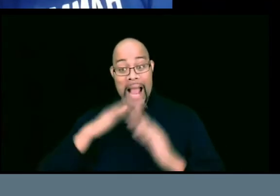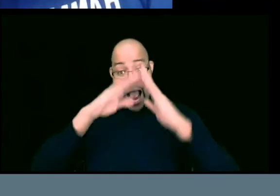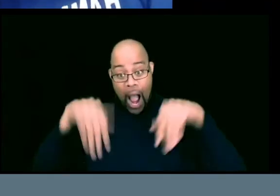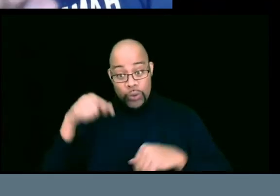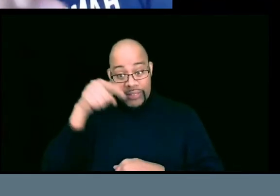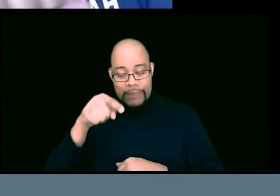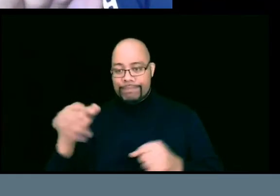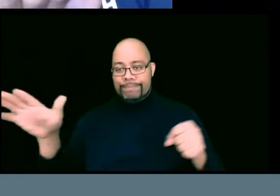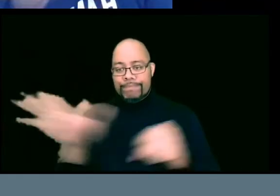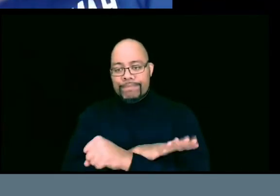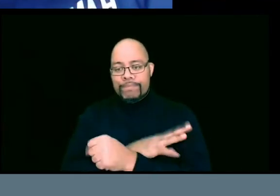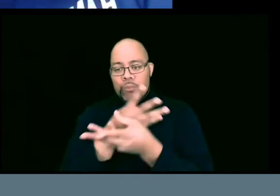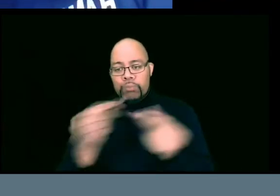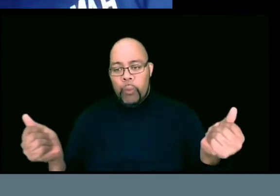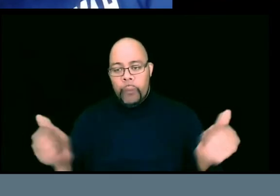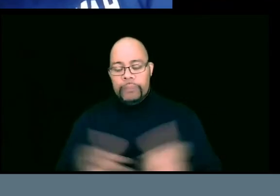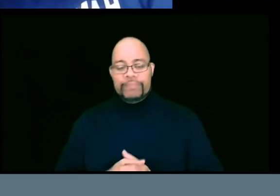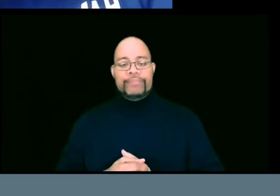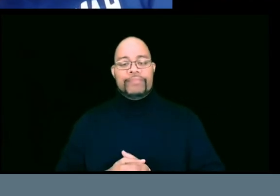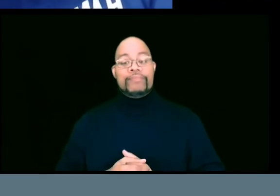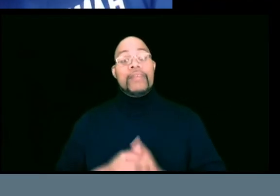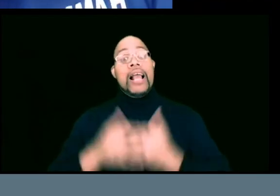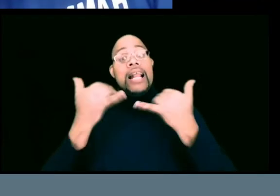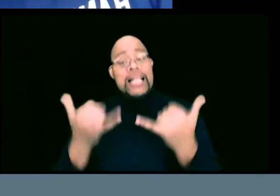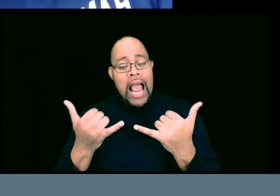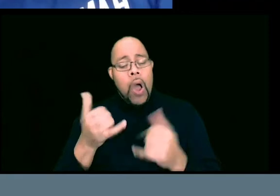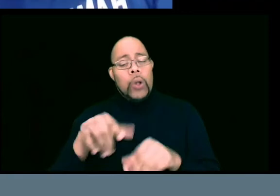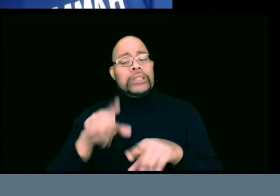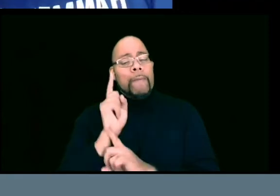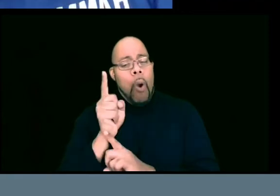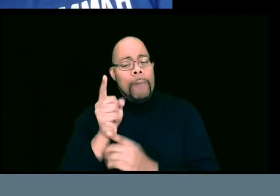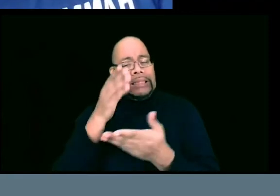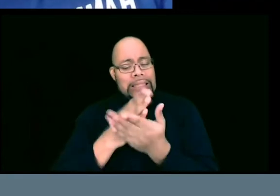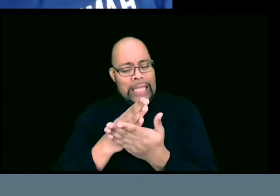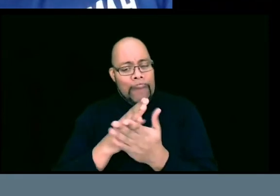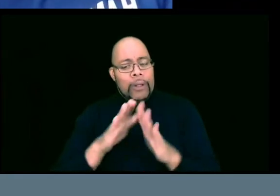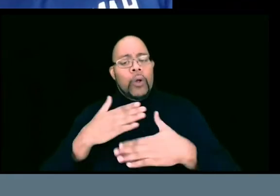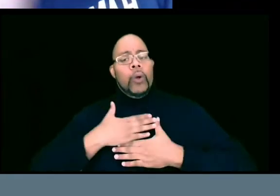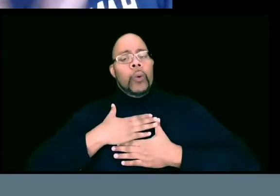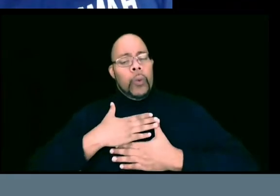of 3 feet, my house is completely gone. Now,